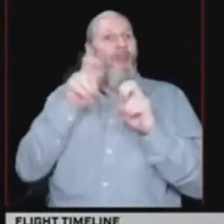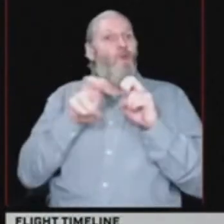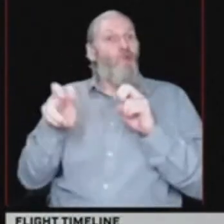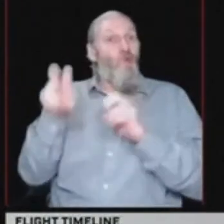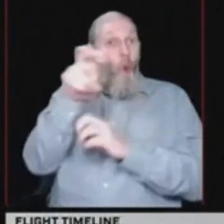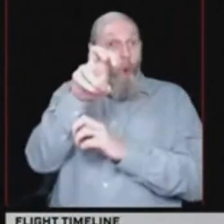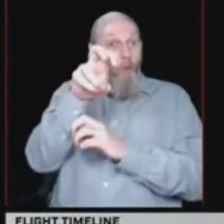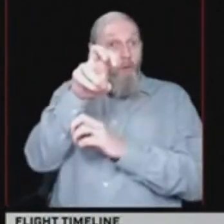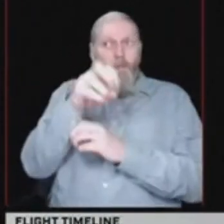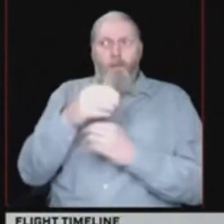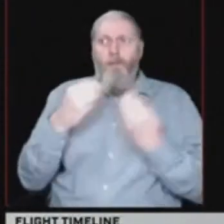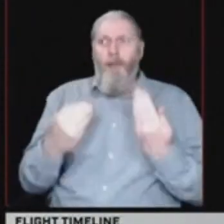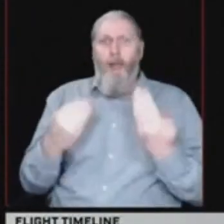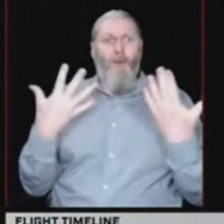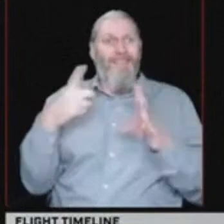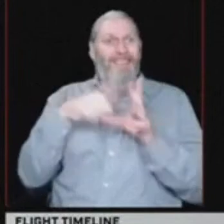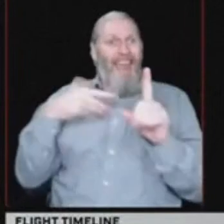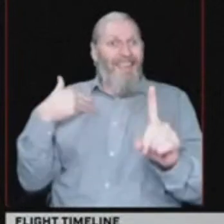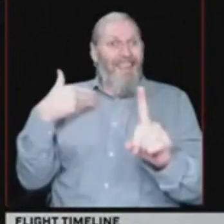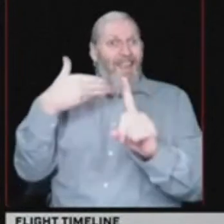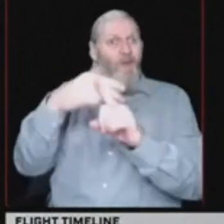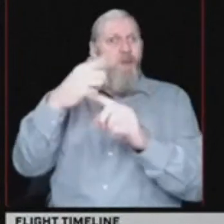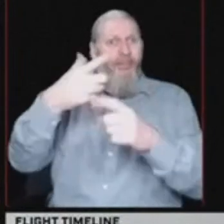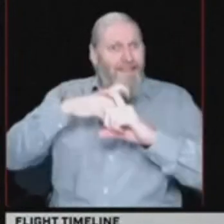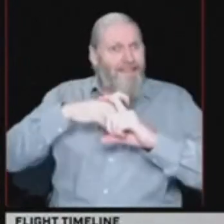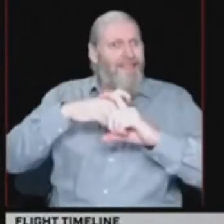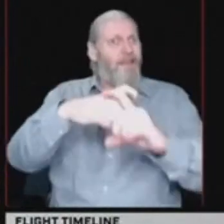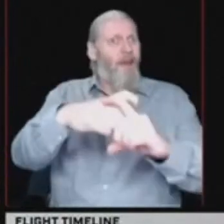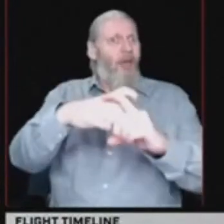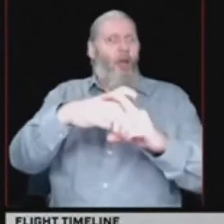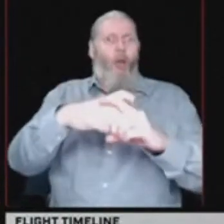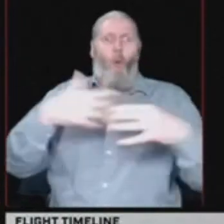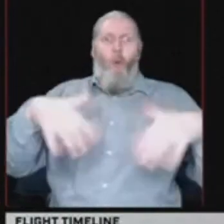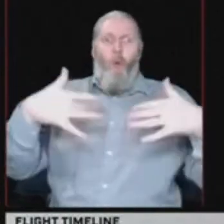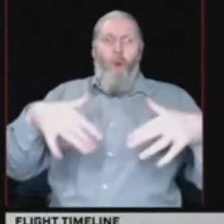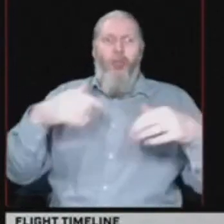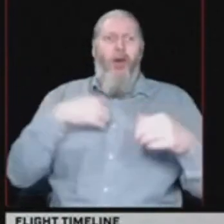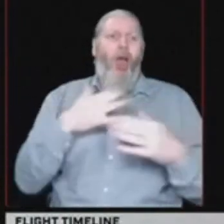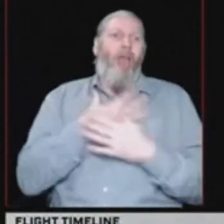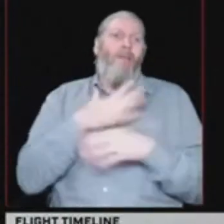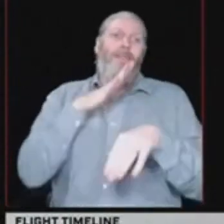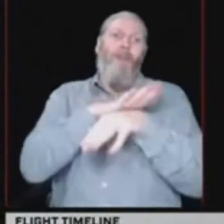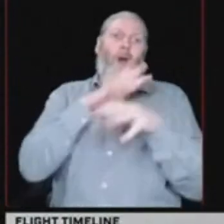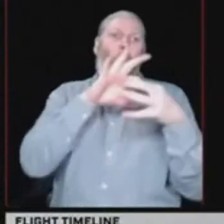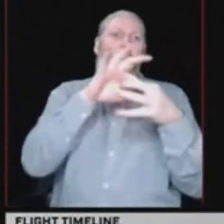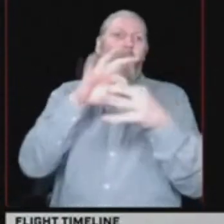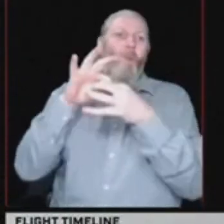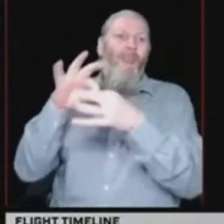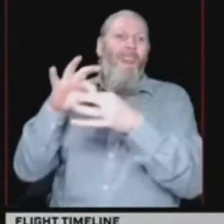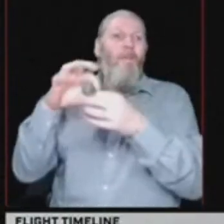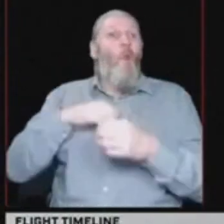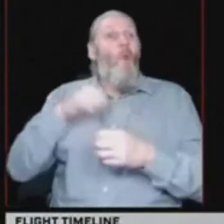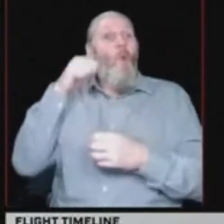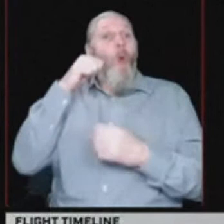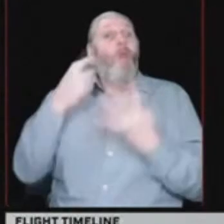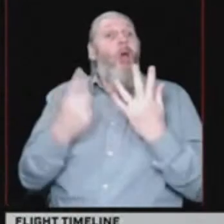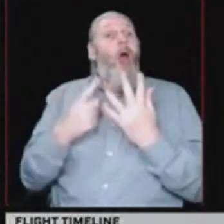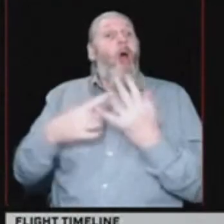going strong, and I've loved spending time with them over the years, even if Ronnie Wood beats me at poker and